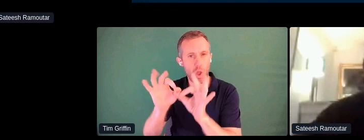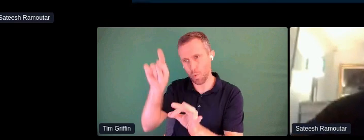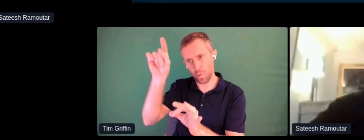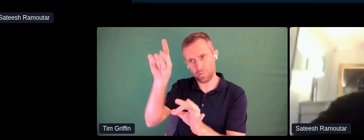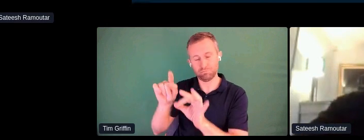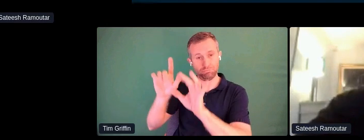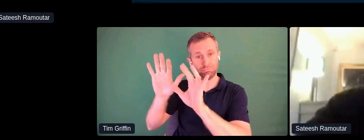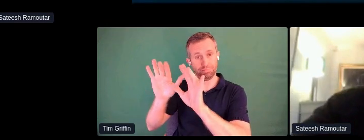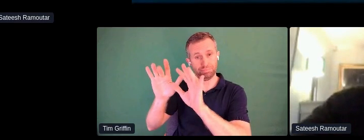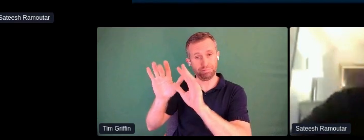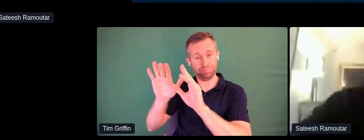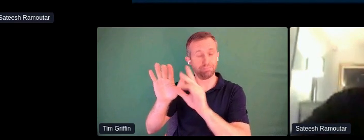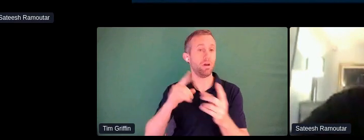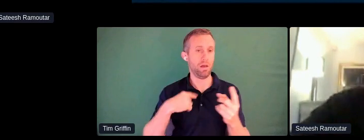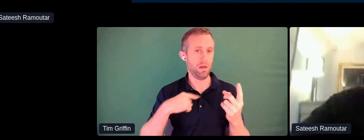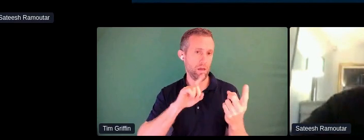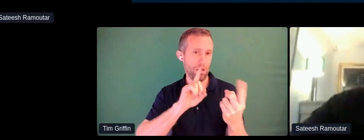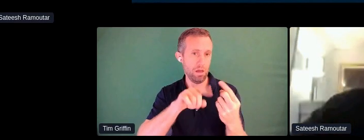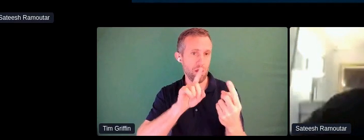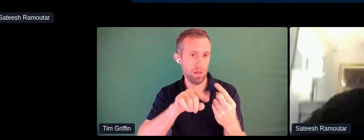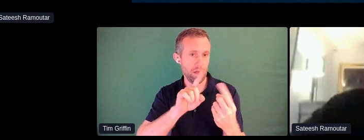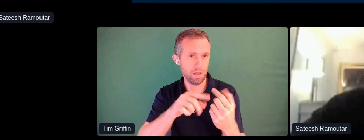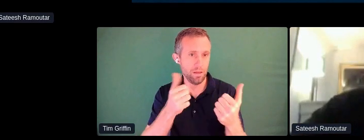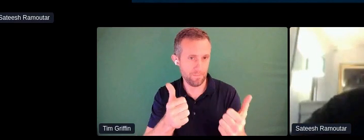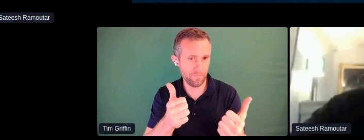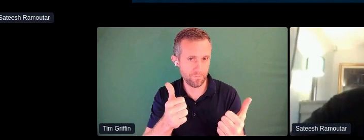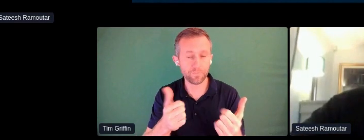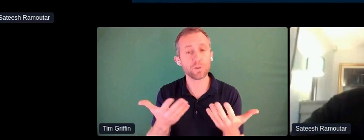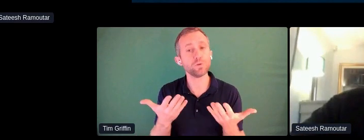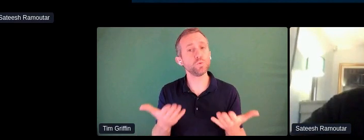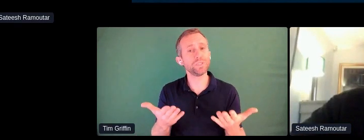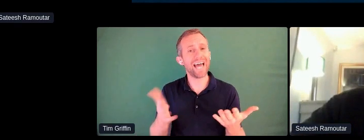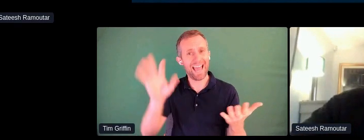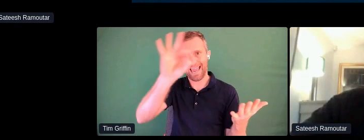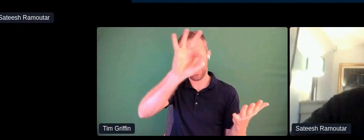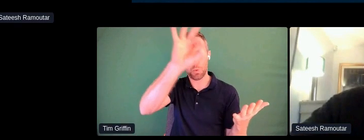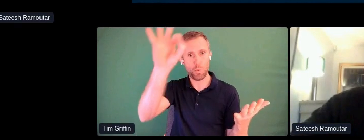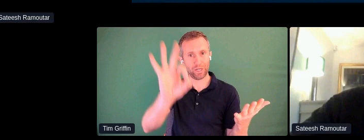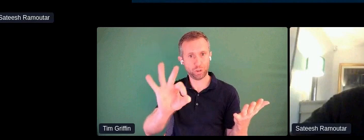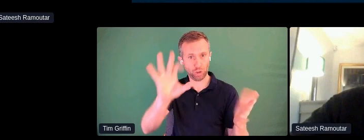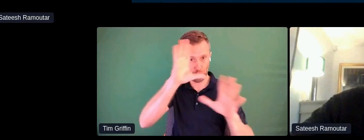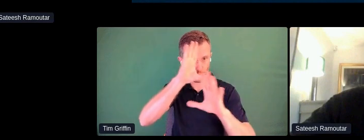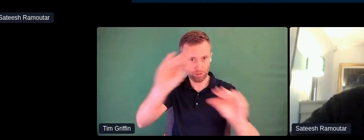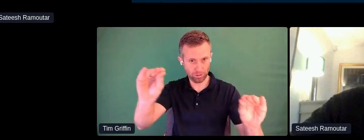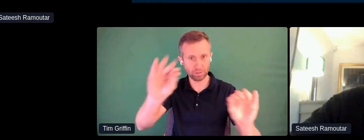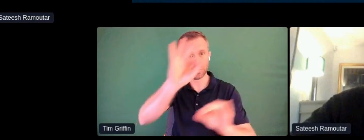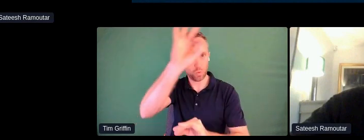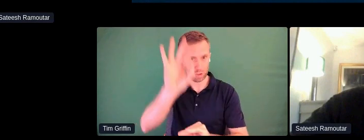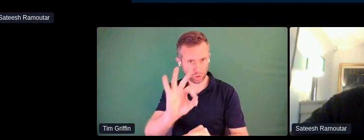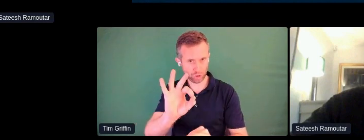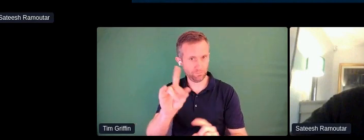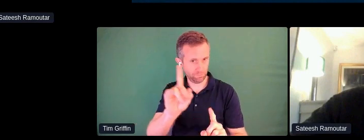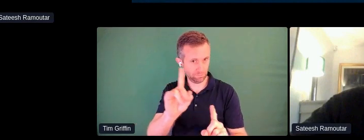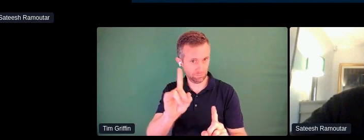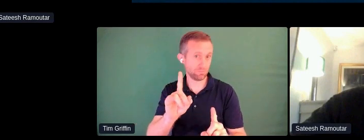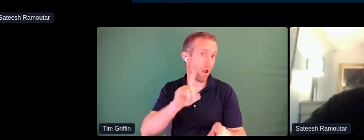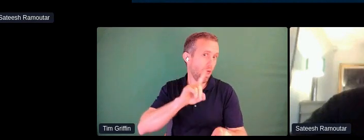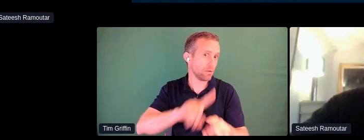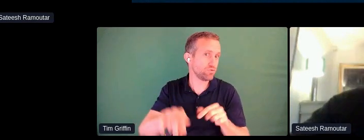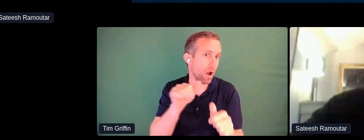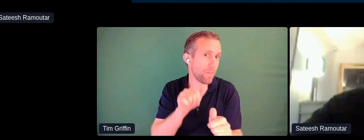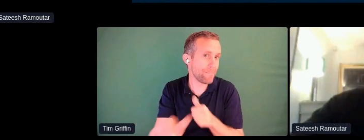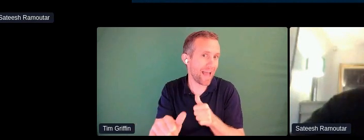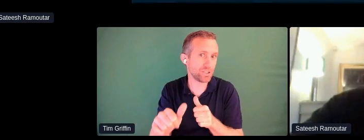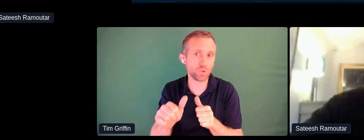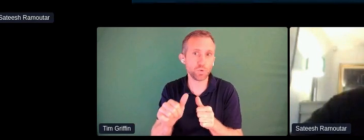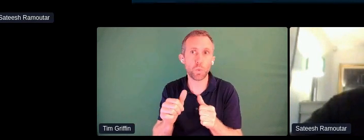start. So the question today that I'd like to pose to the group and try and answer partially and